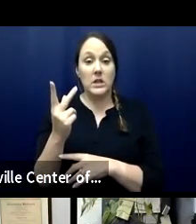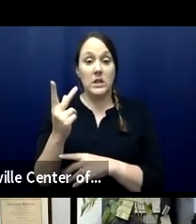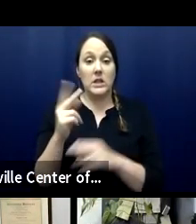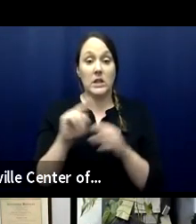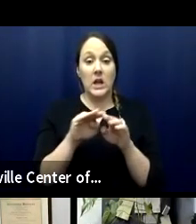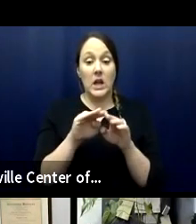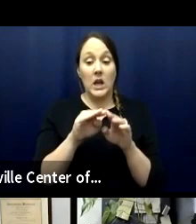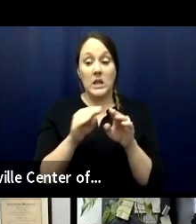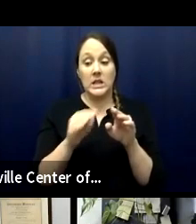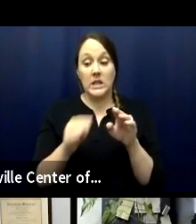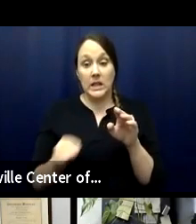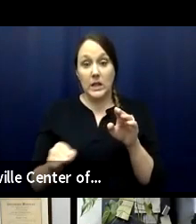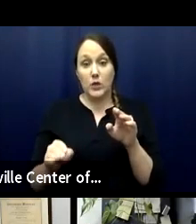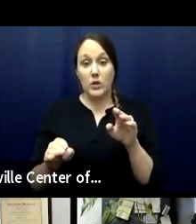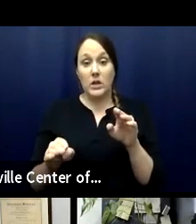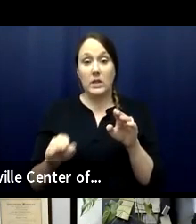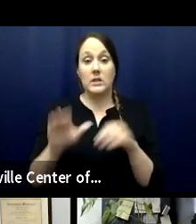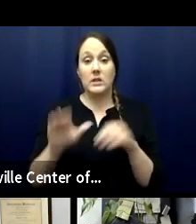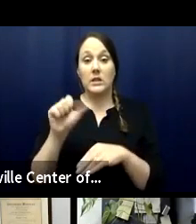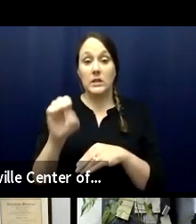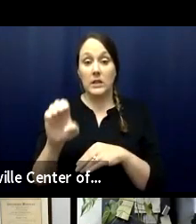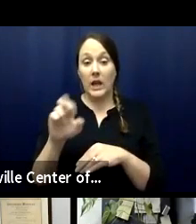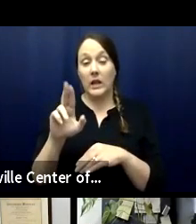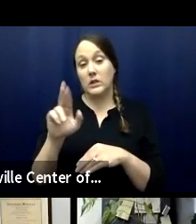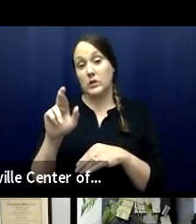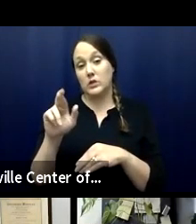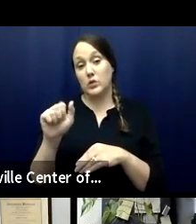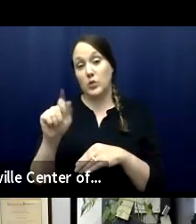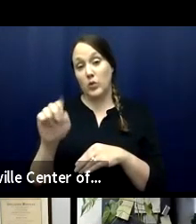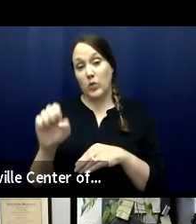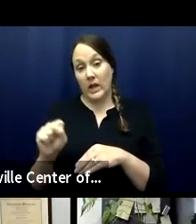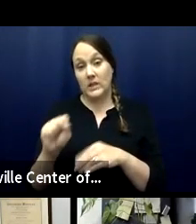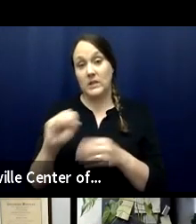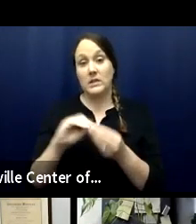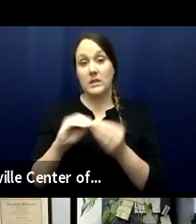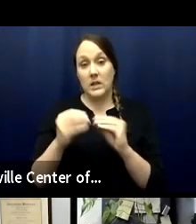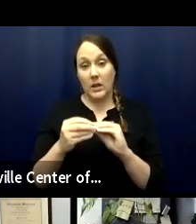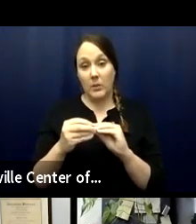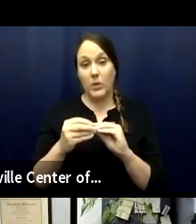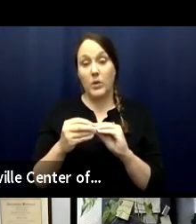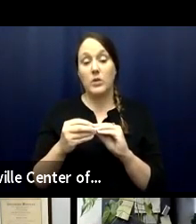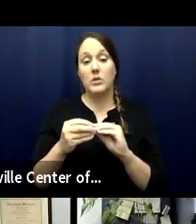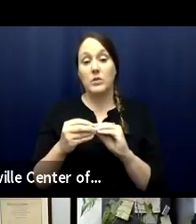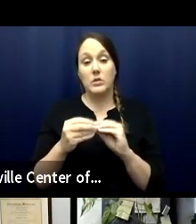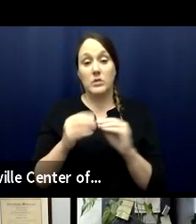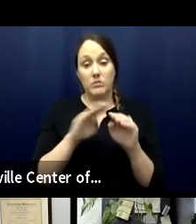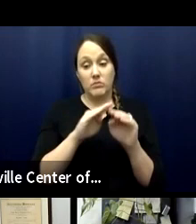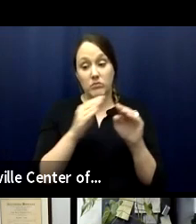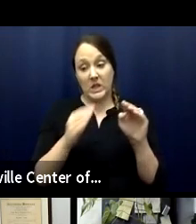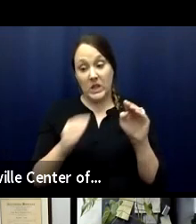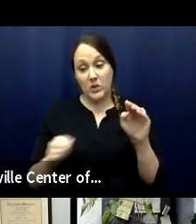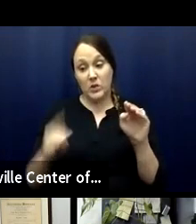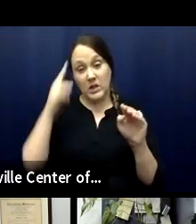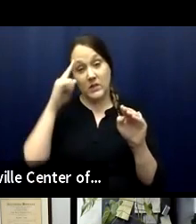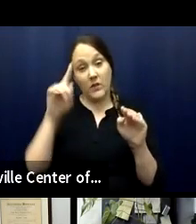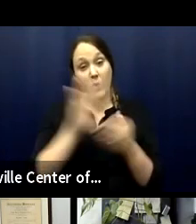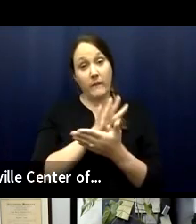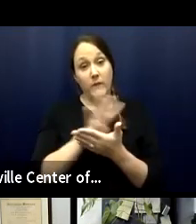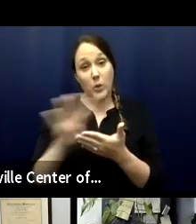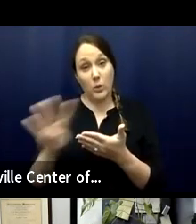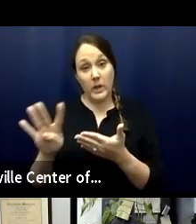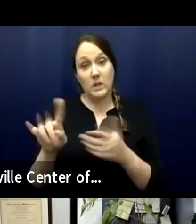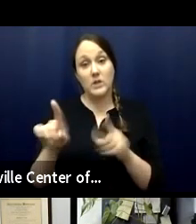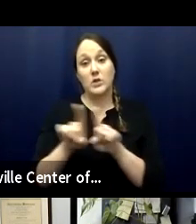decreasing case rates or case numbers over a 4-week period, and we also see a decrease